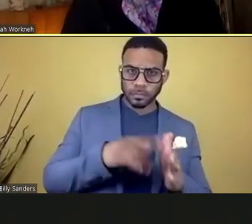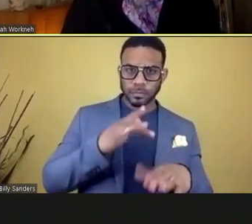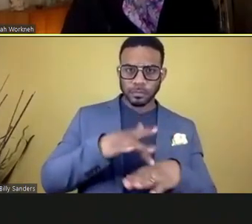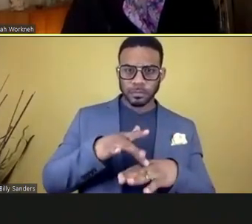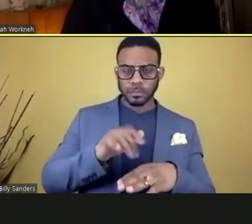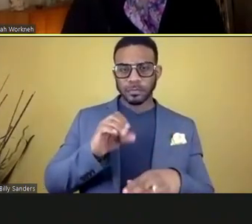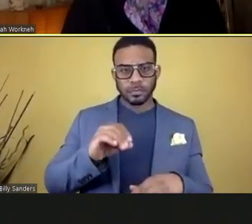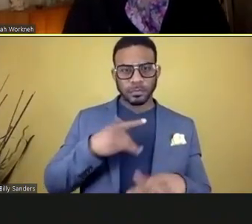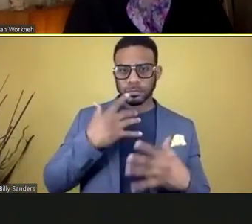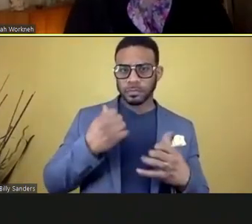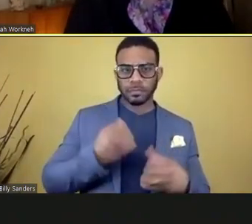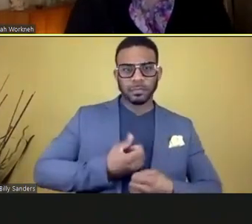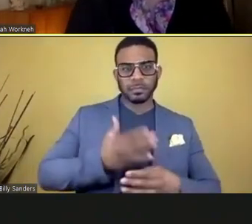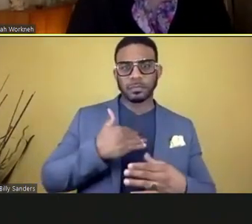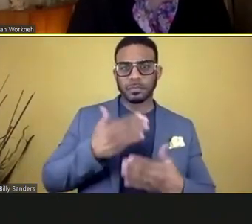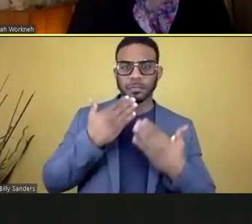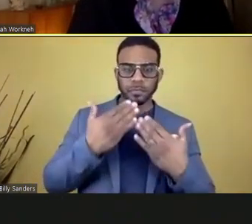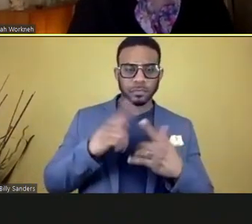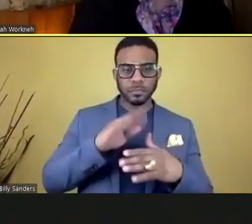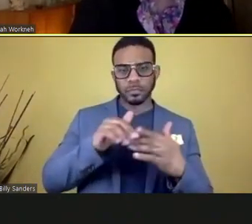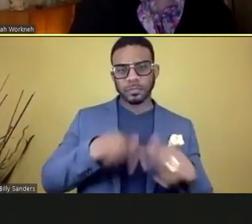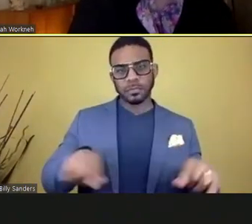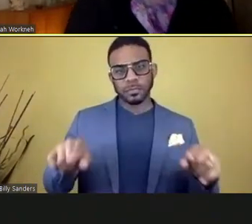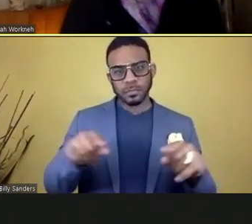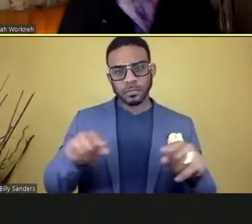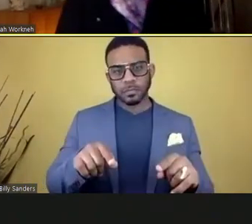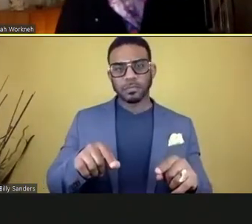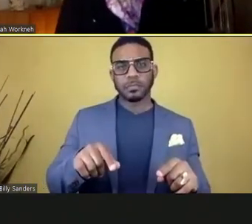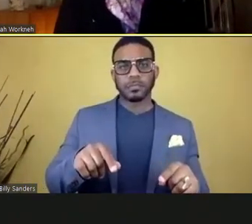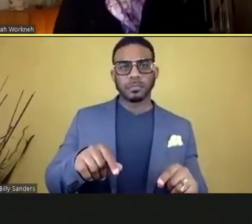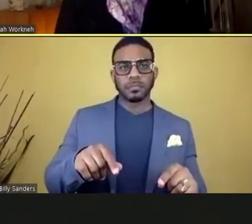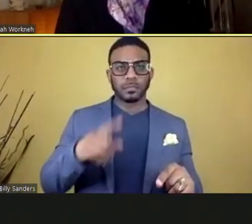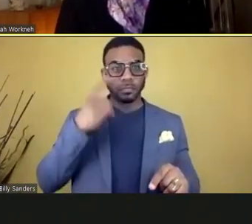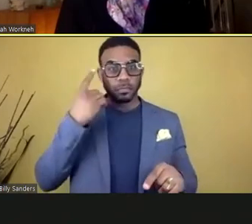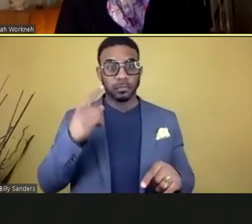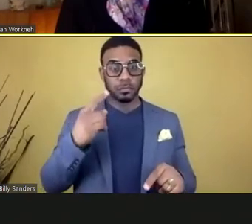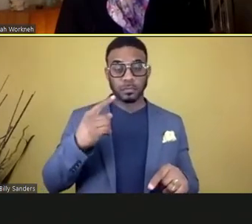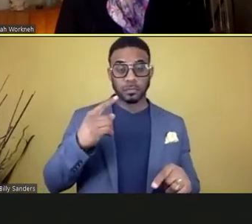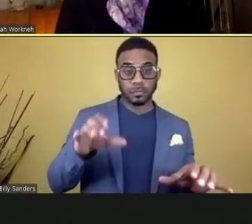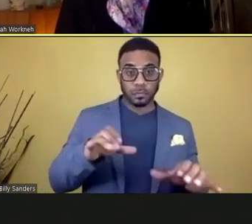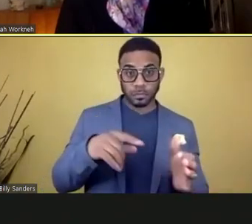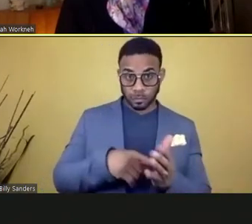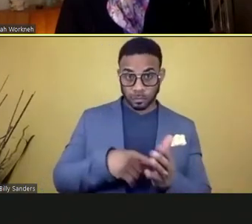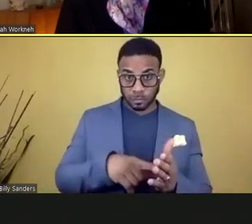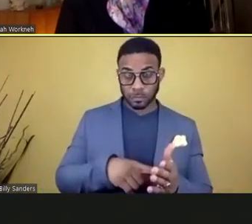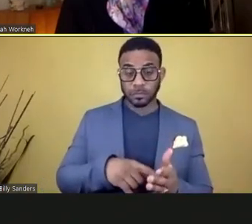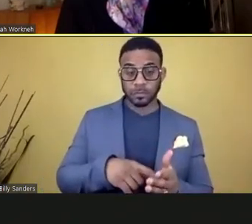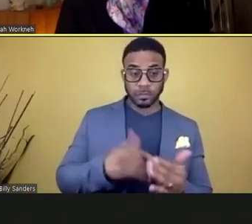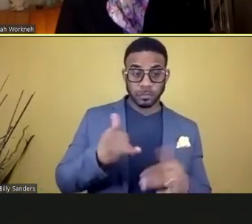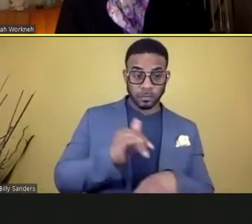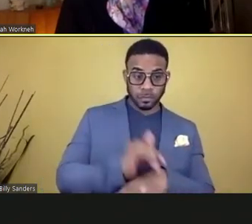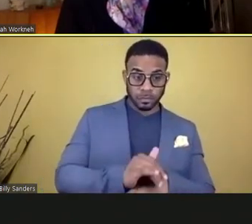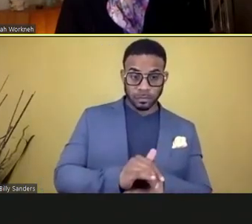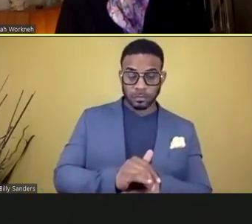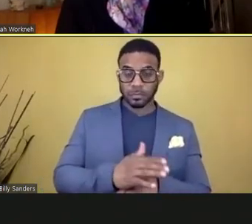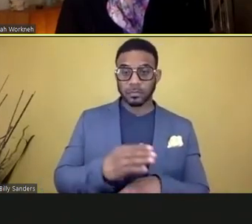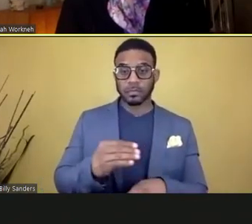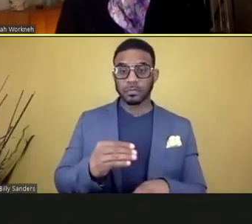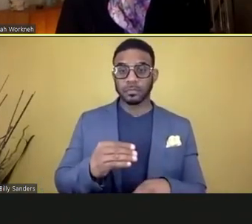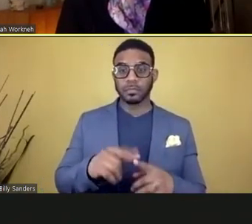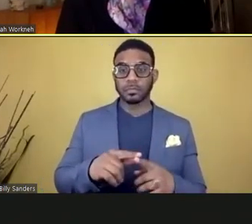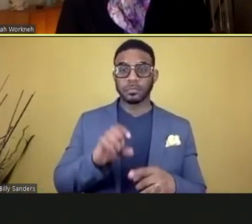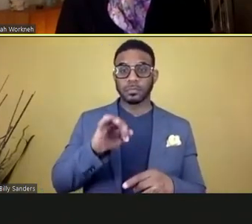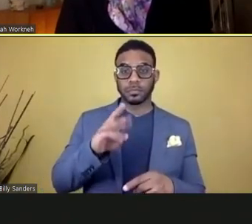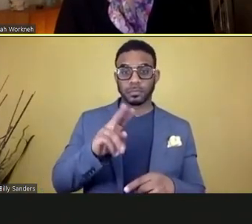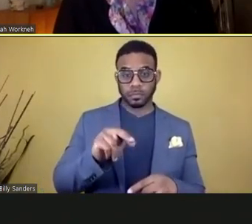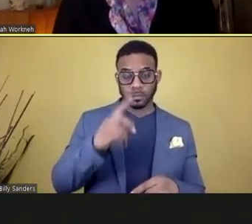So I just want to express my gratitude to all of you for doing that tonight, and to Carmen